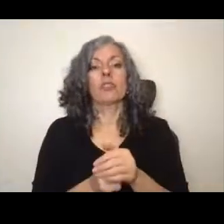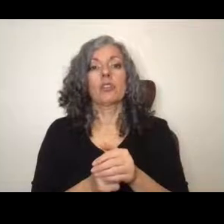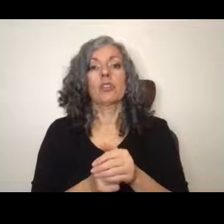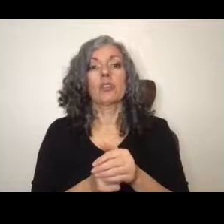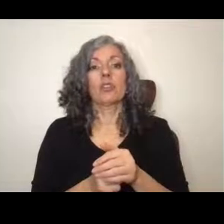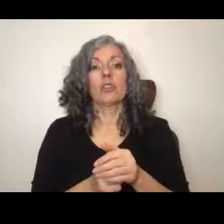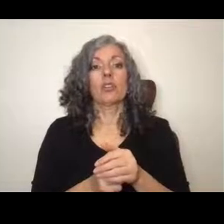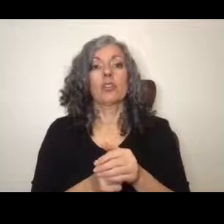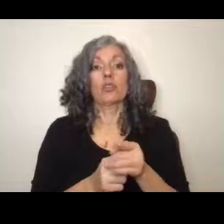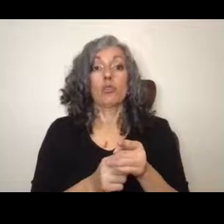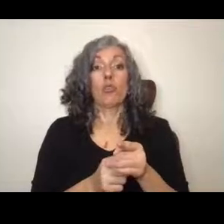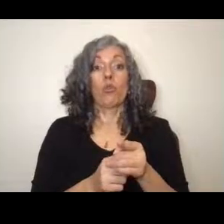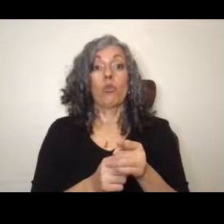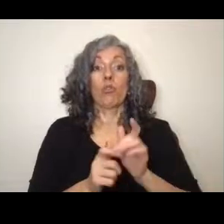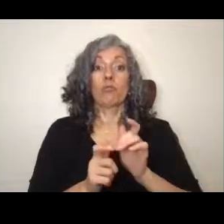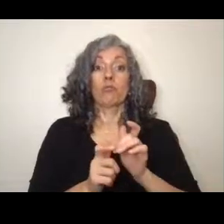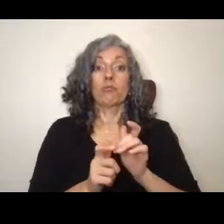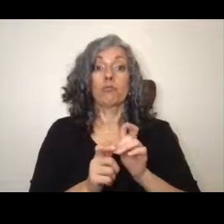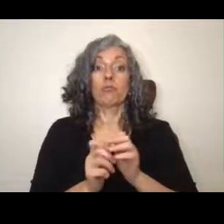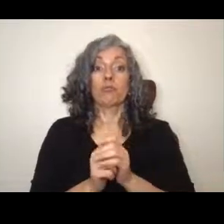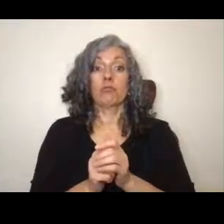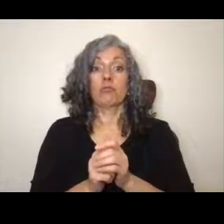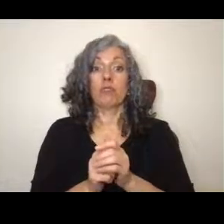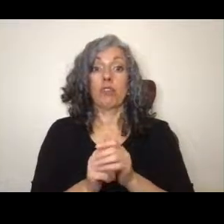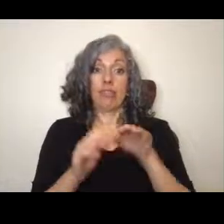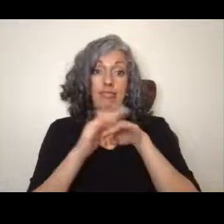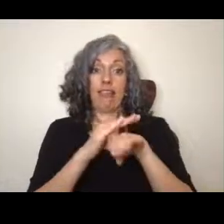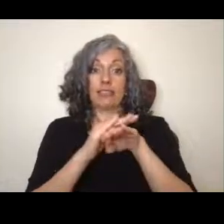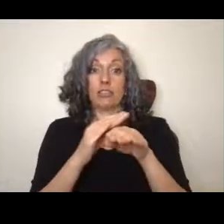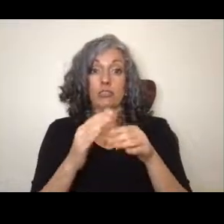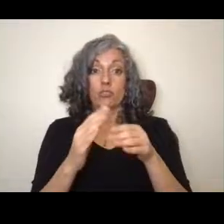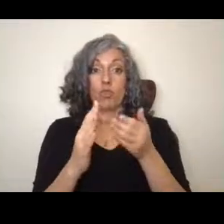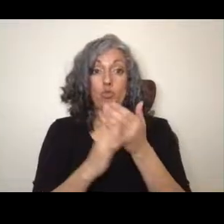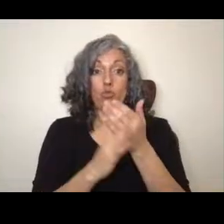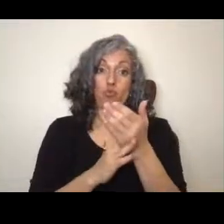volumes and the access through the neighborhood is not